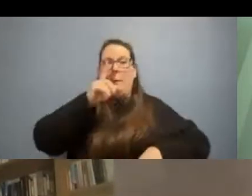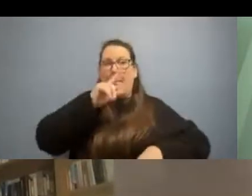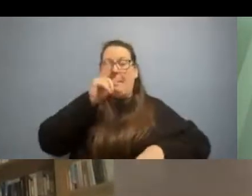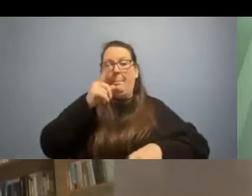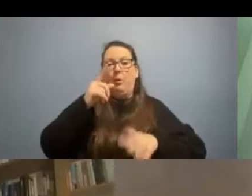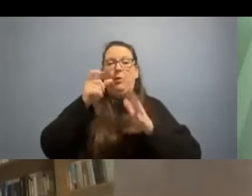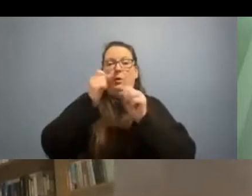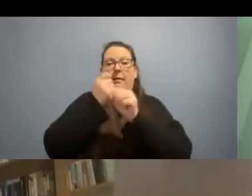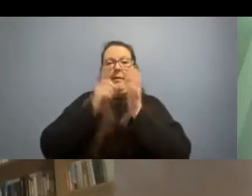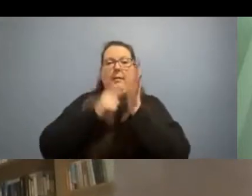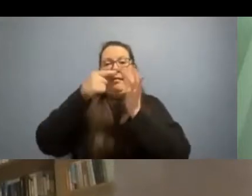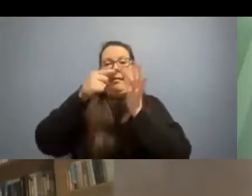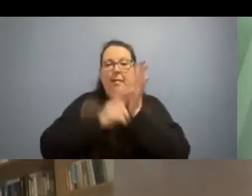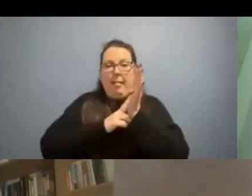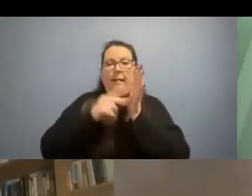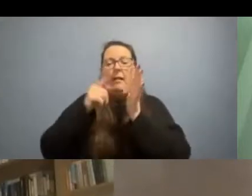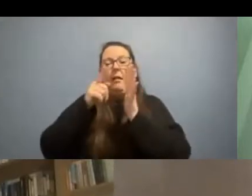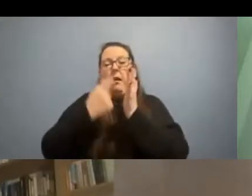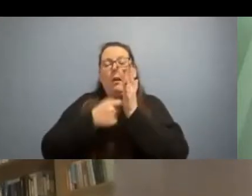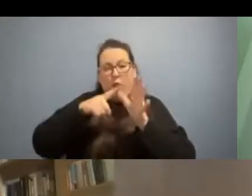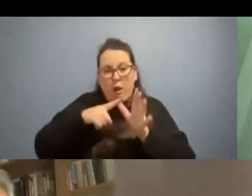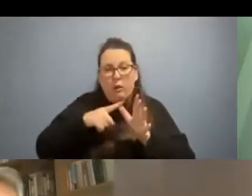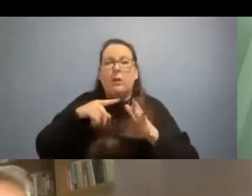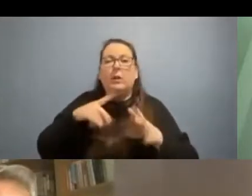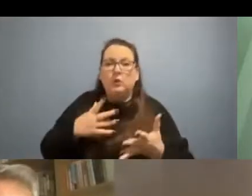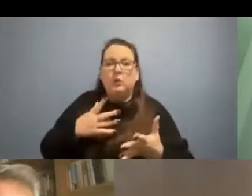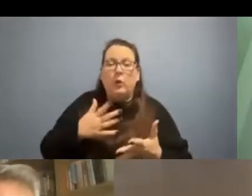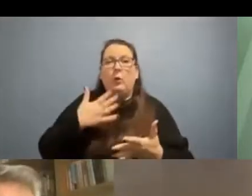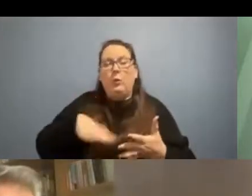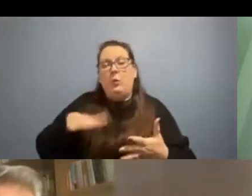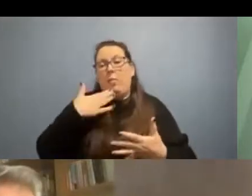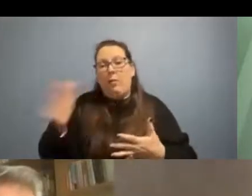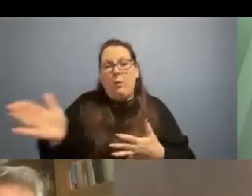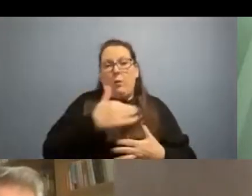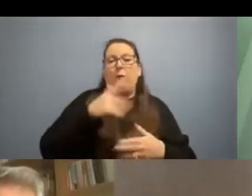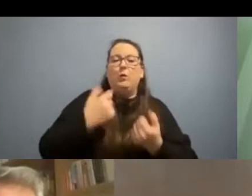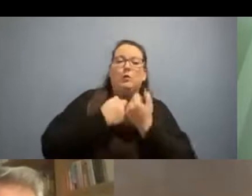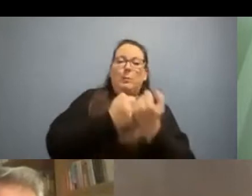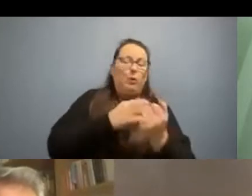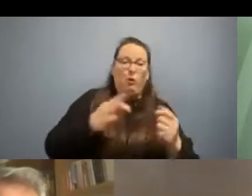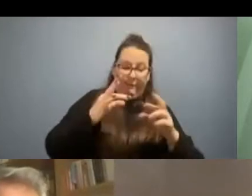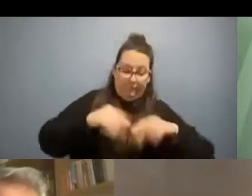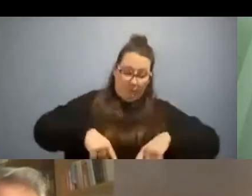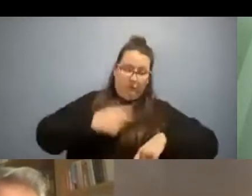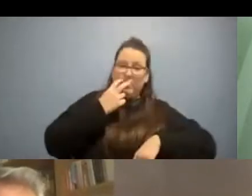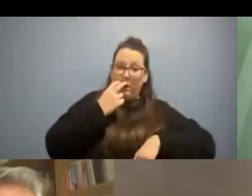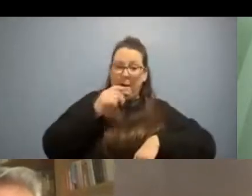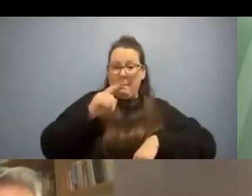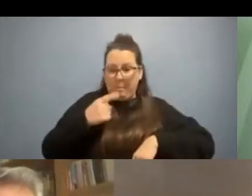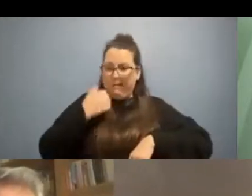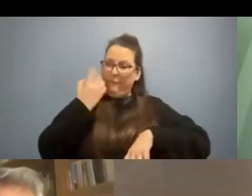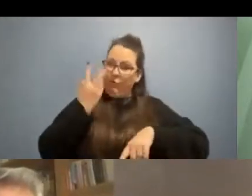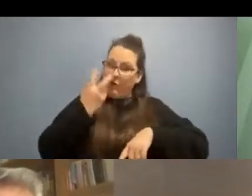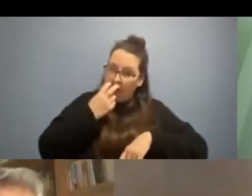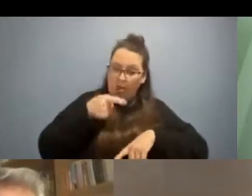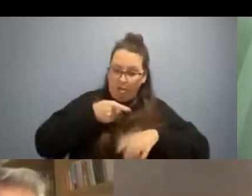Eira. And we'd like to thank everyone for their support, not only for tonight, but for every night during this